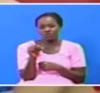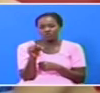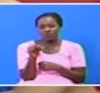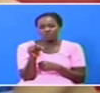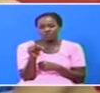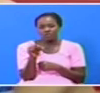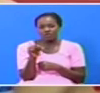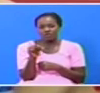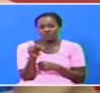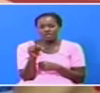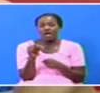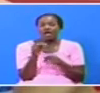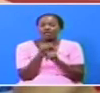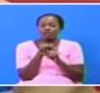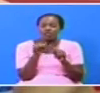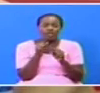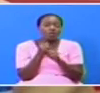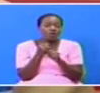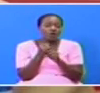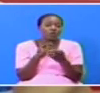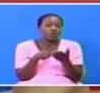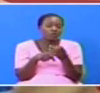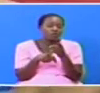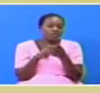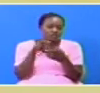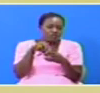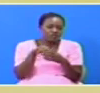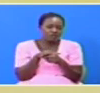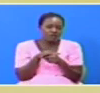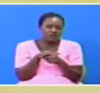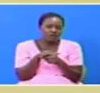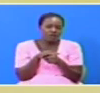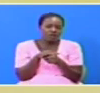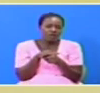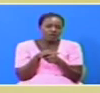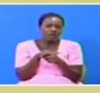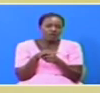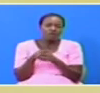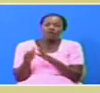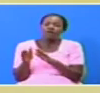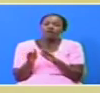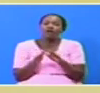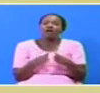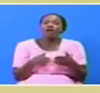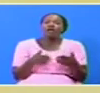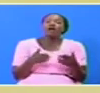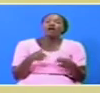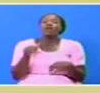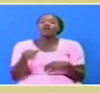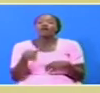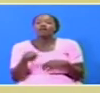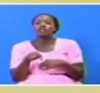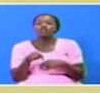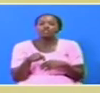purely that is what we are alerting. Na mtazamaji, ndivyo hali ilivyokuwa mapema leo